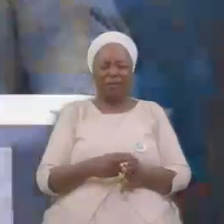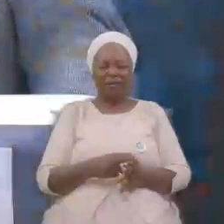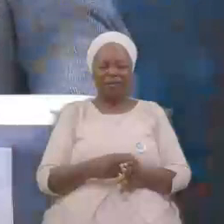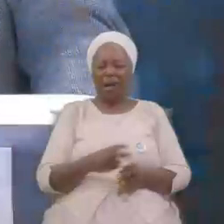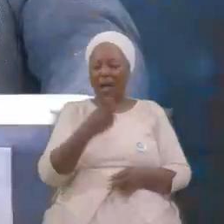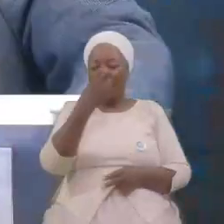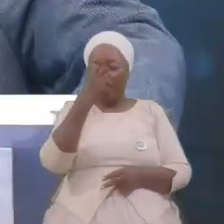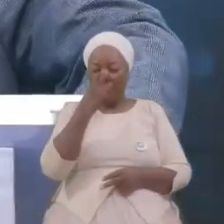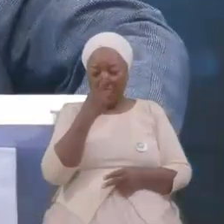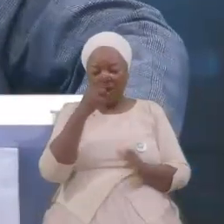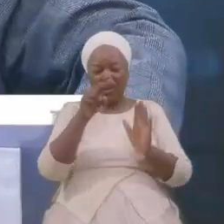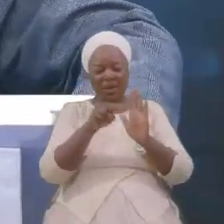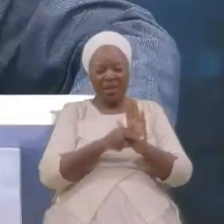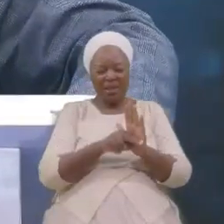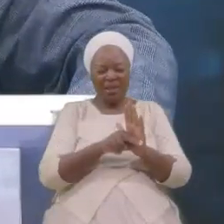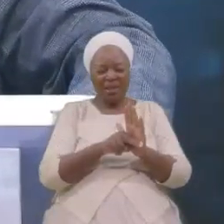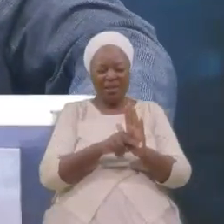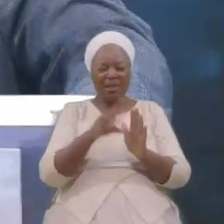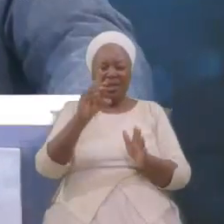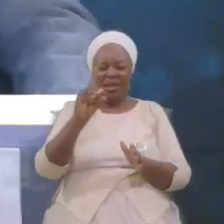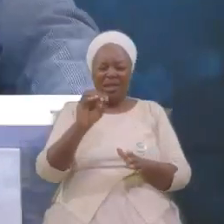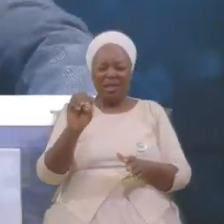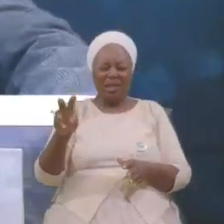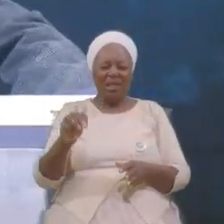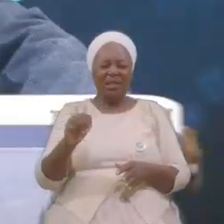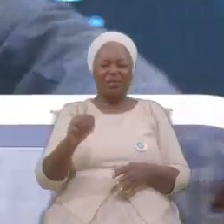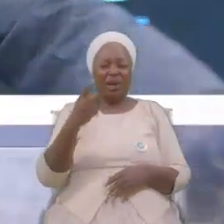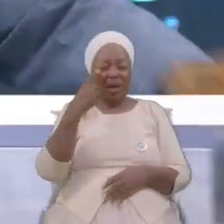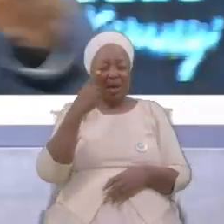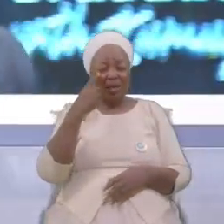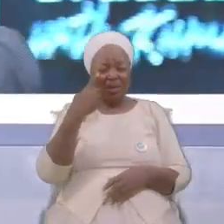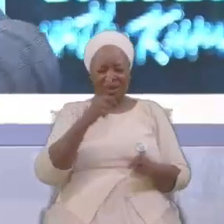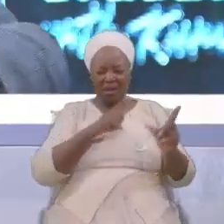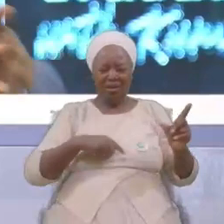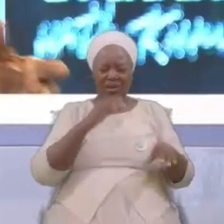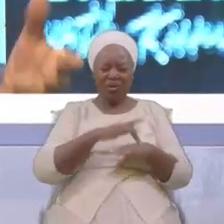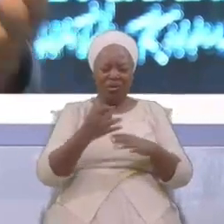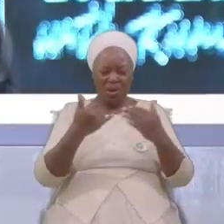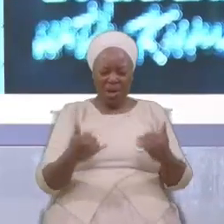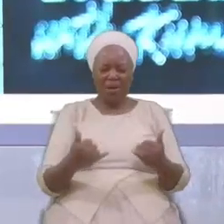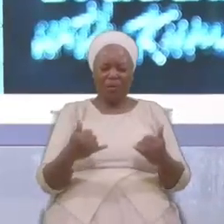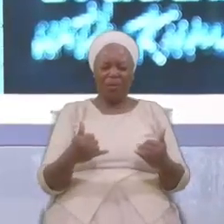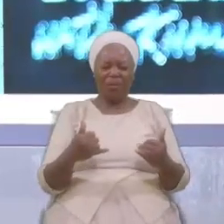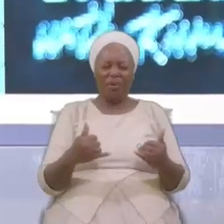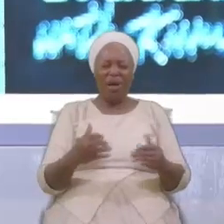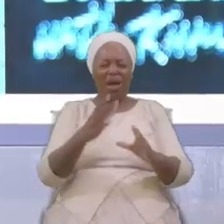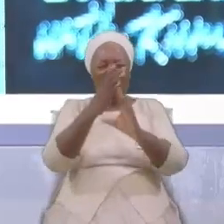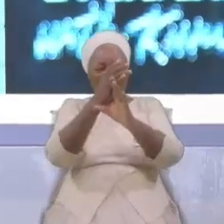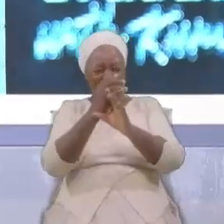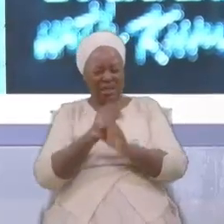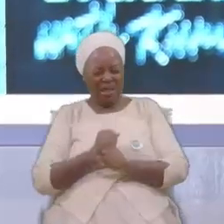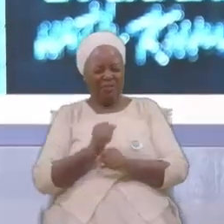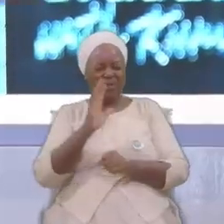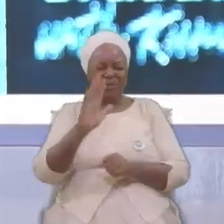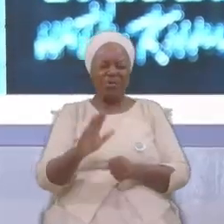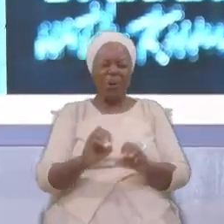Blindness, dim eyesight, the Lord is touching you right now. Receive your